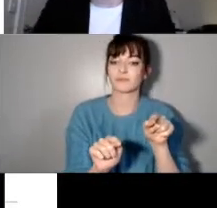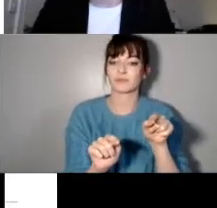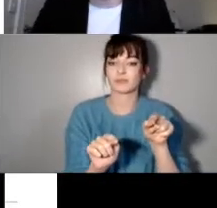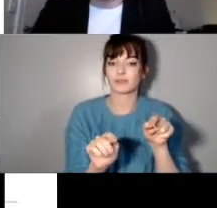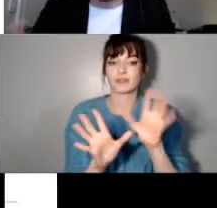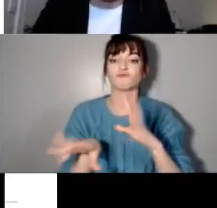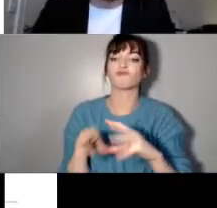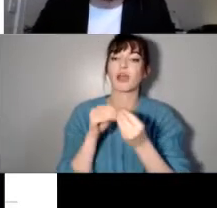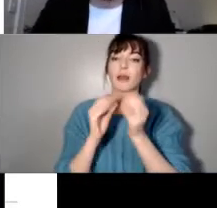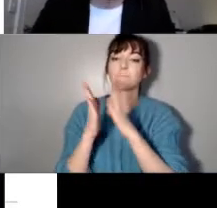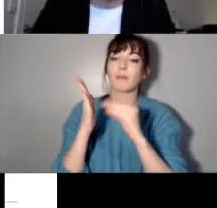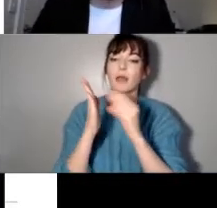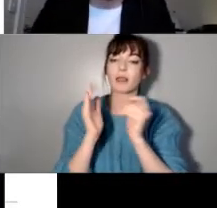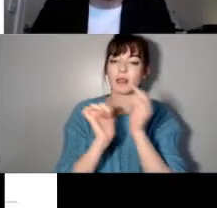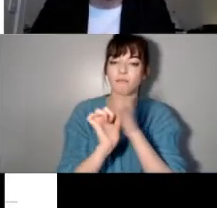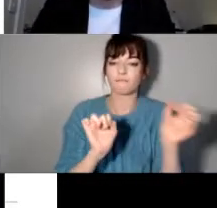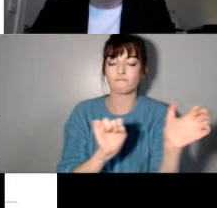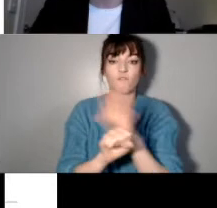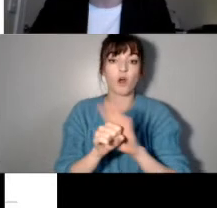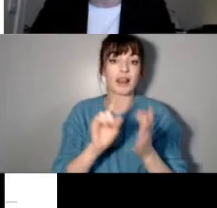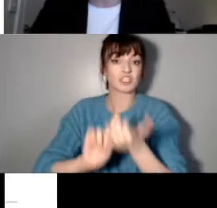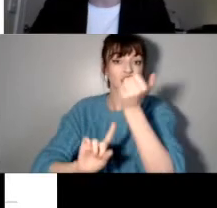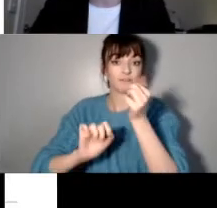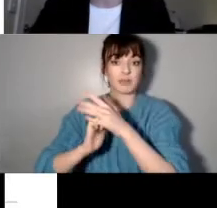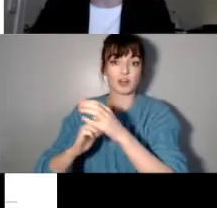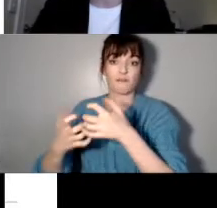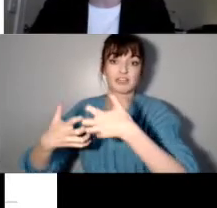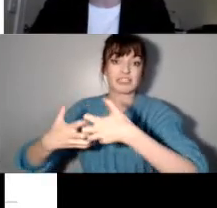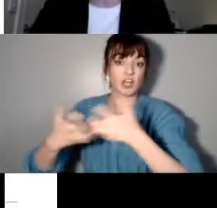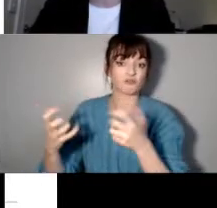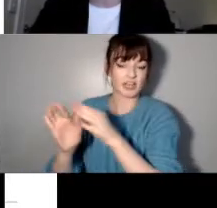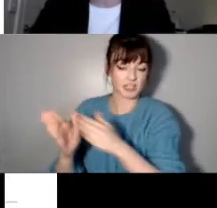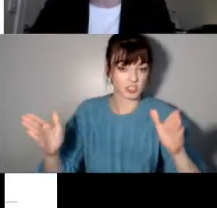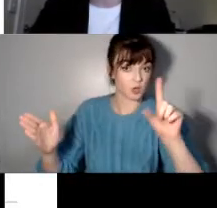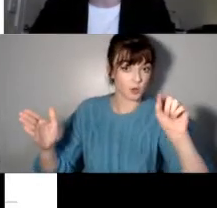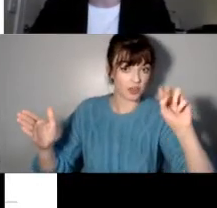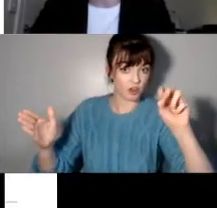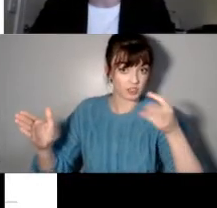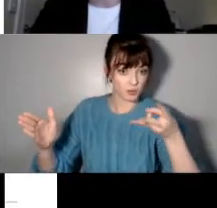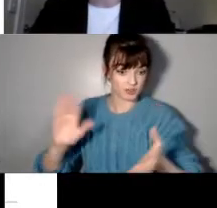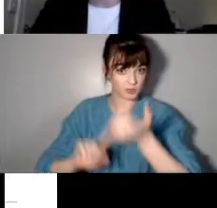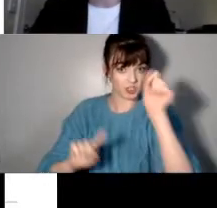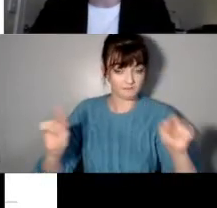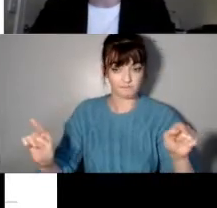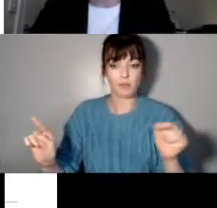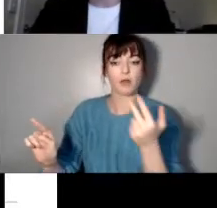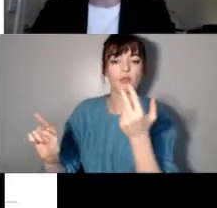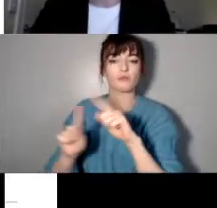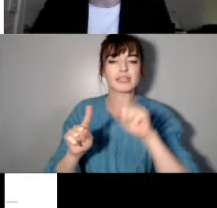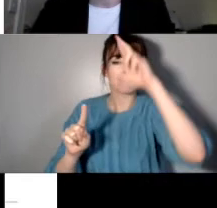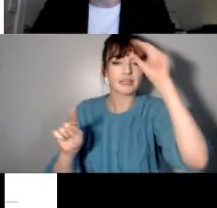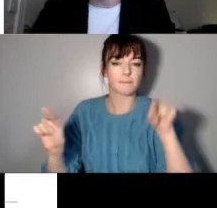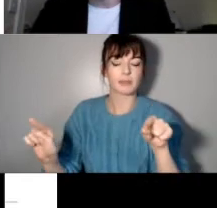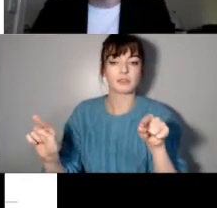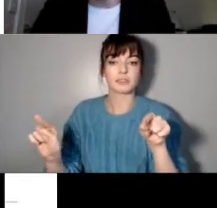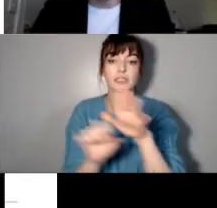delivery of the full achievement of decongregation out to 2030 in three different scenarios, whereby scenario three in this